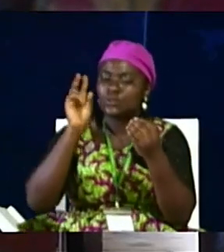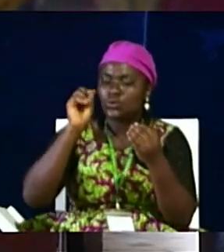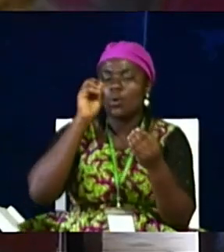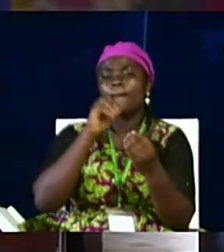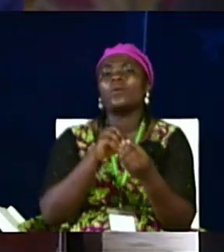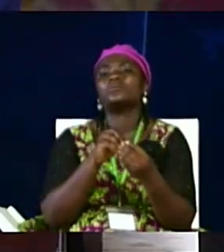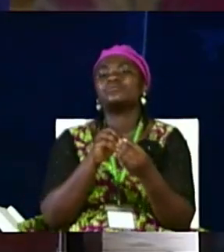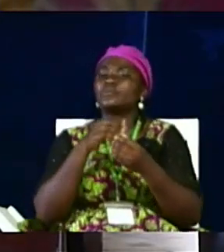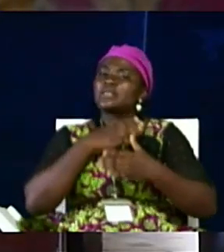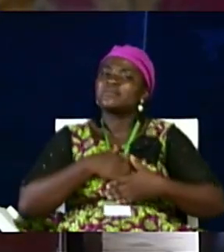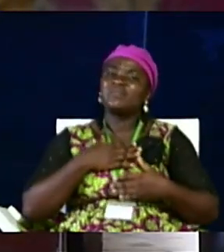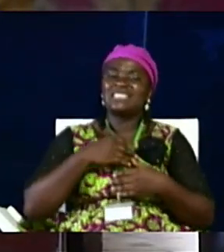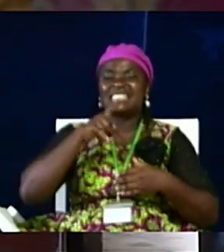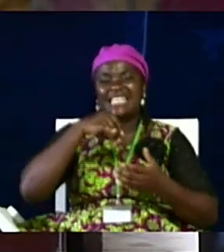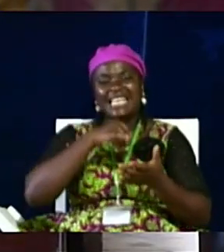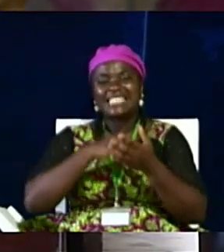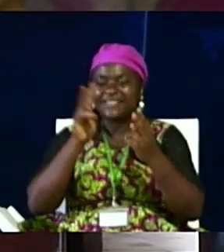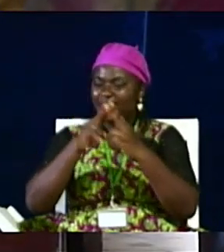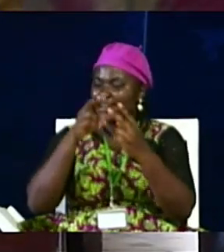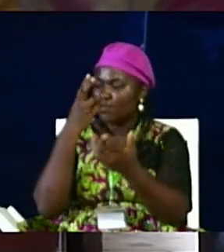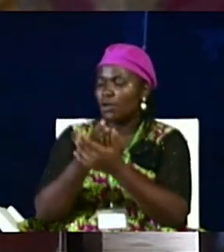more. Please say it very well.